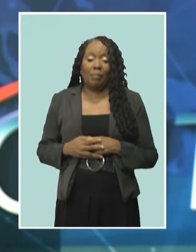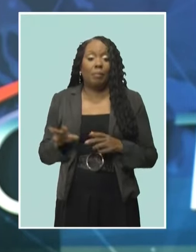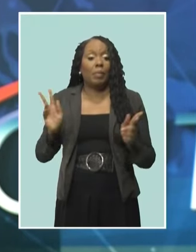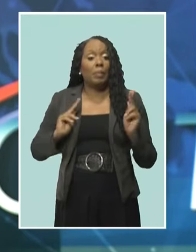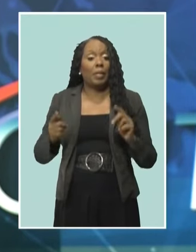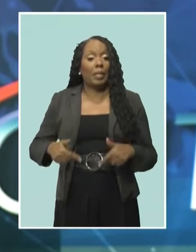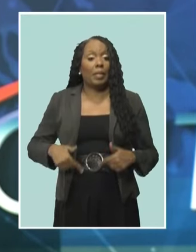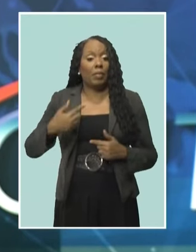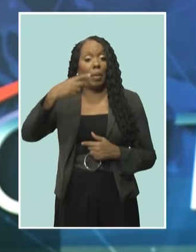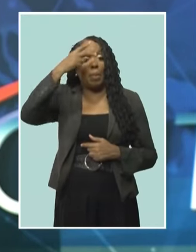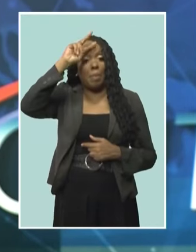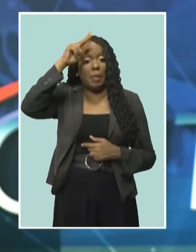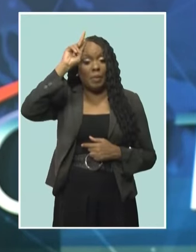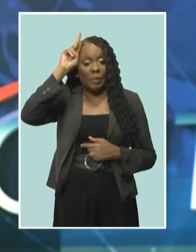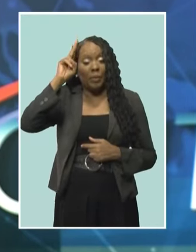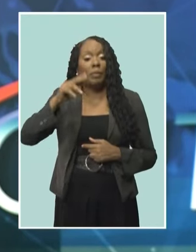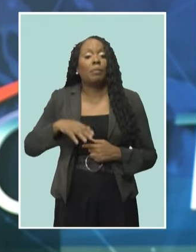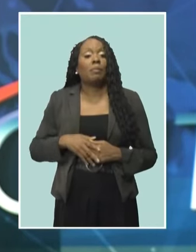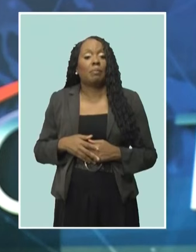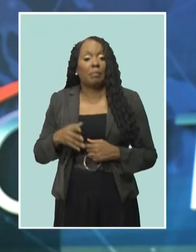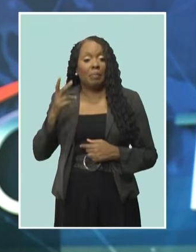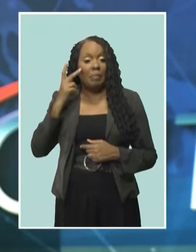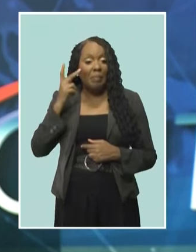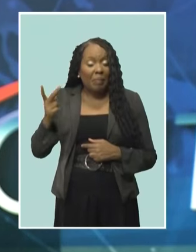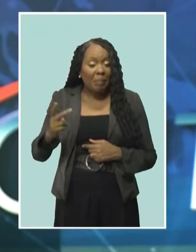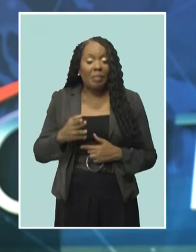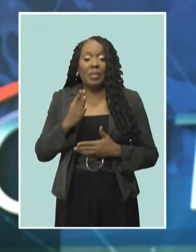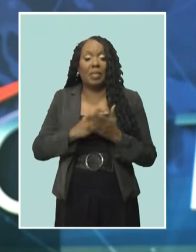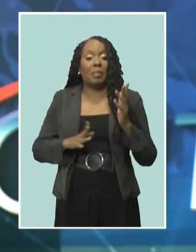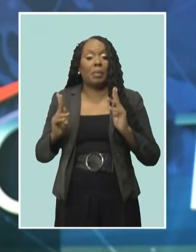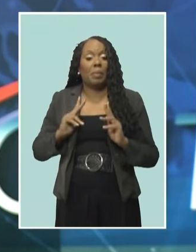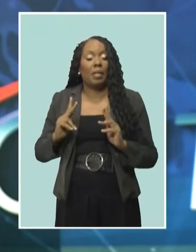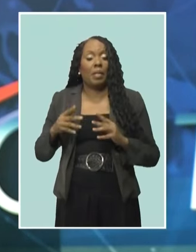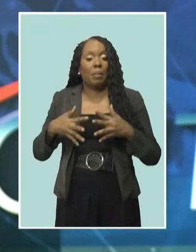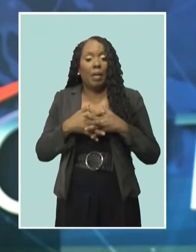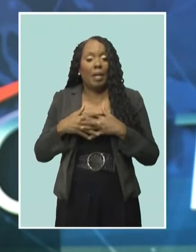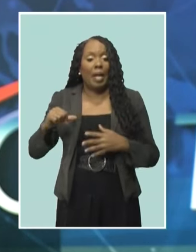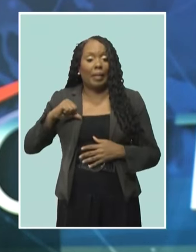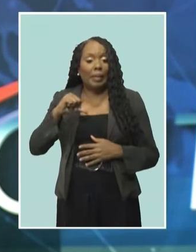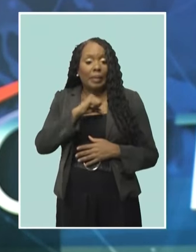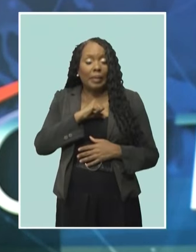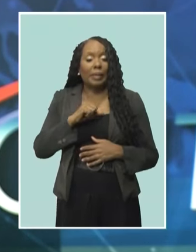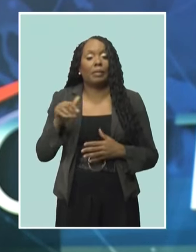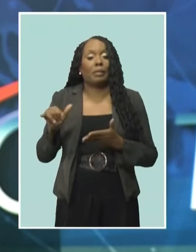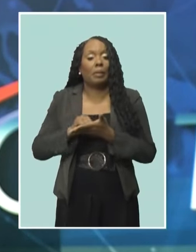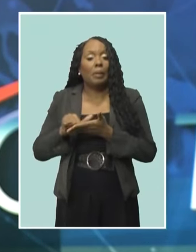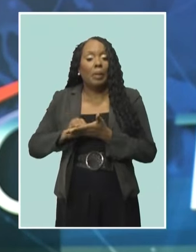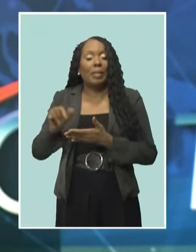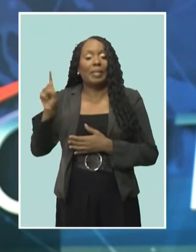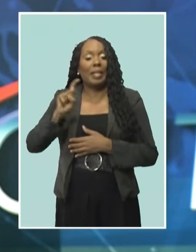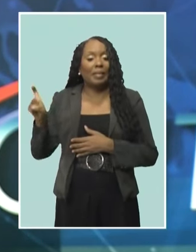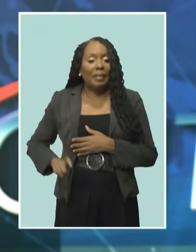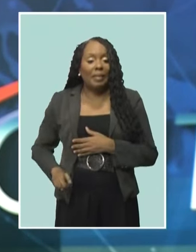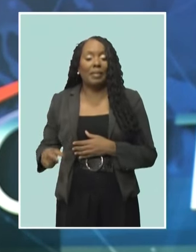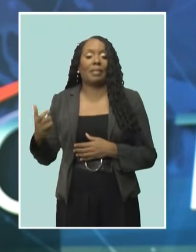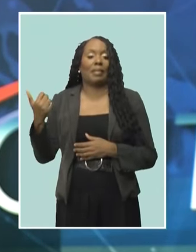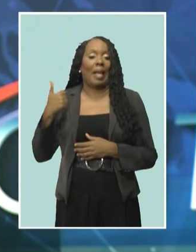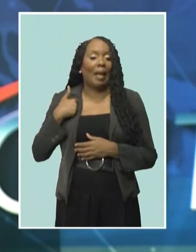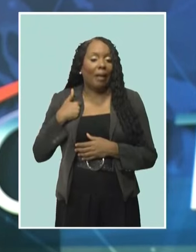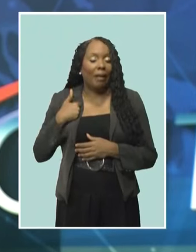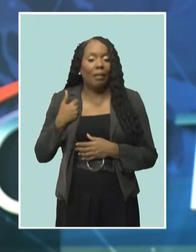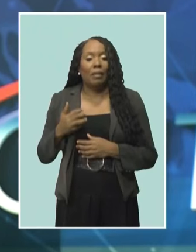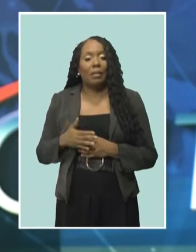Those in Mexico have already seen the effects, and also parts of the United States like Atlanta, New York, Texas, and